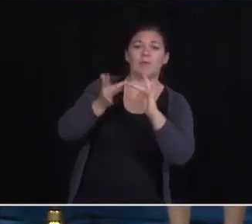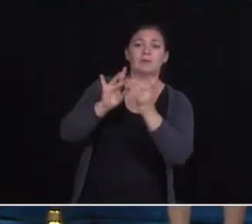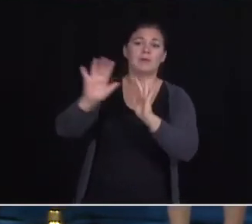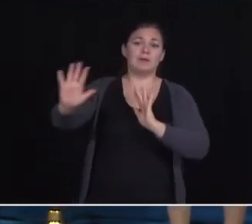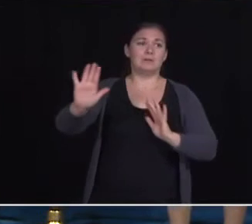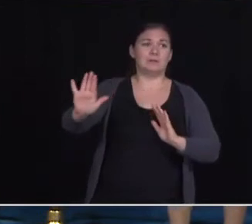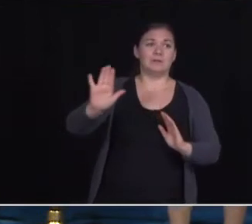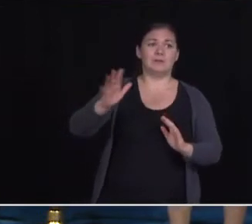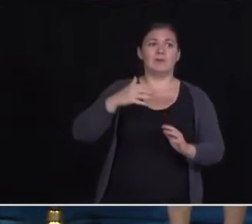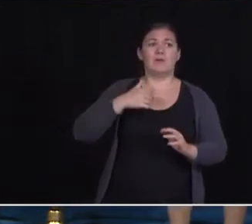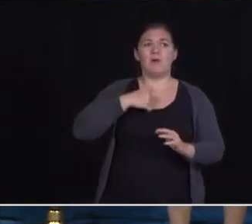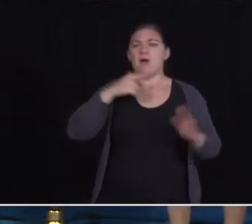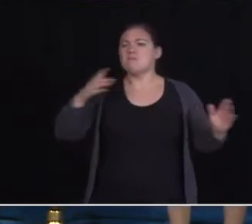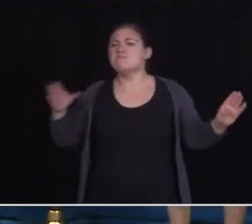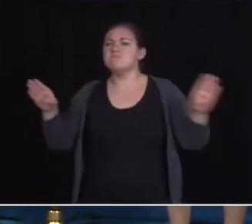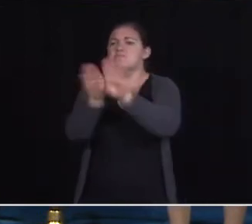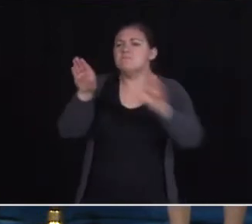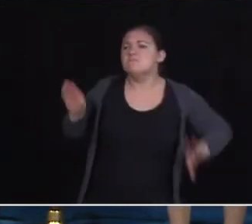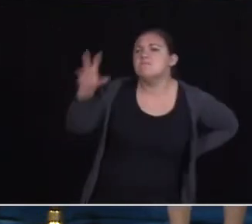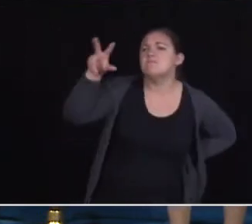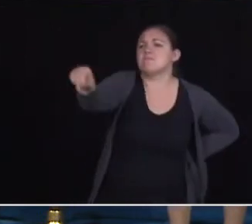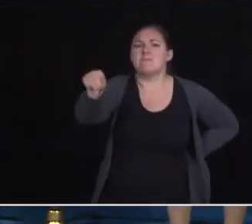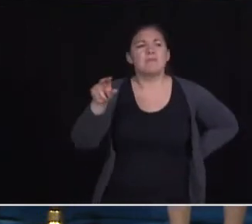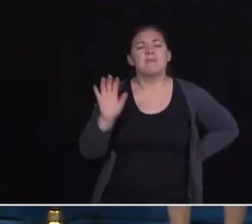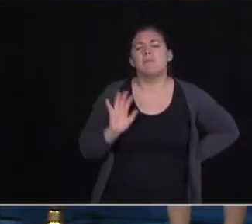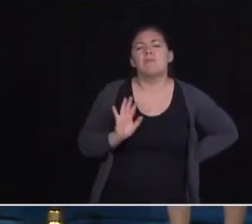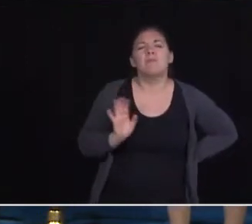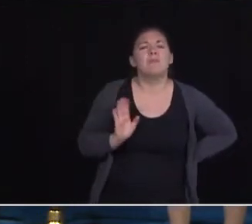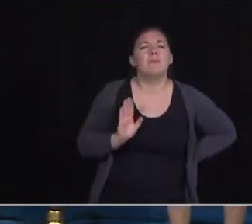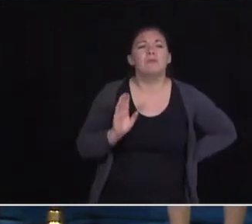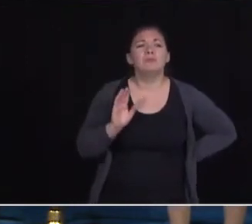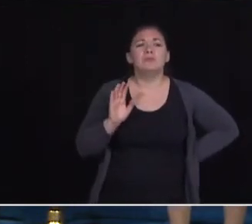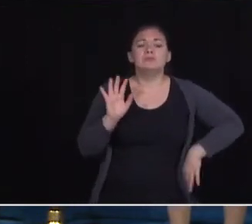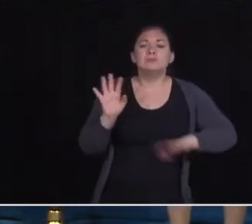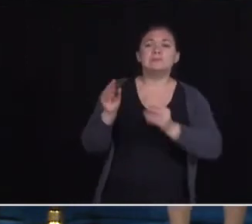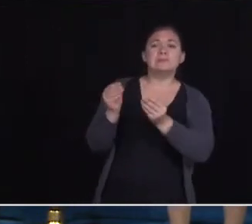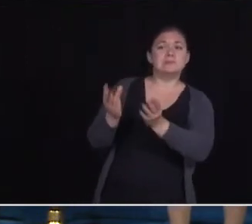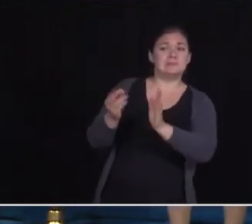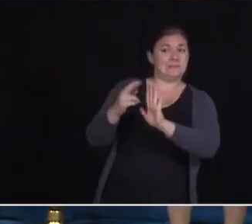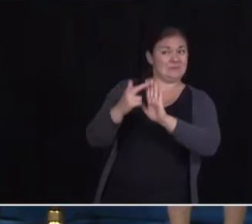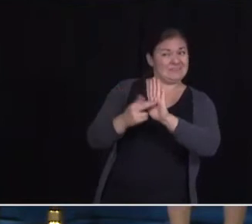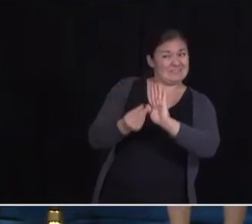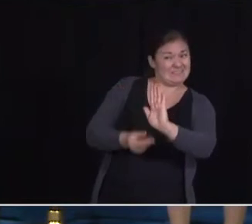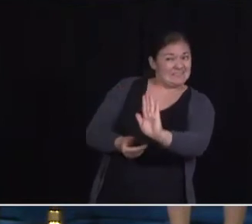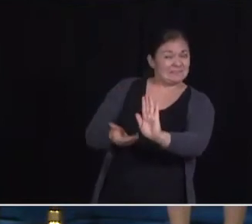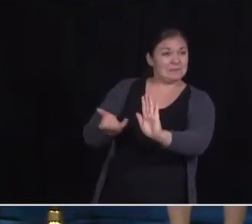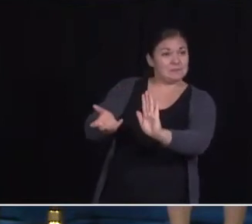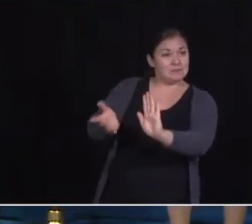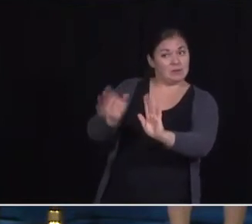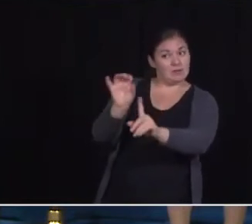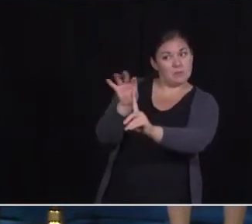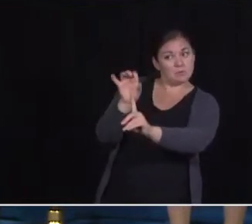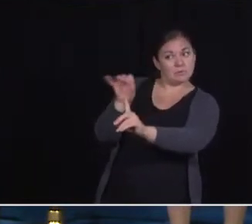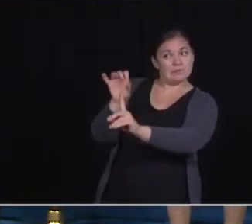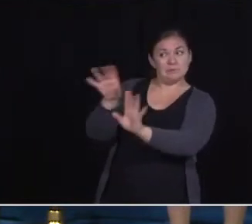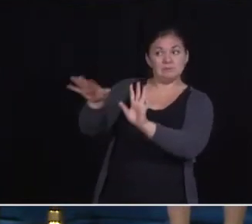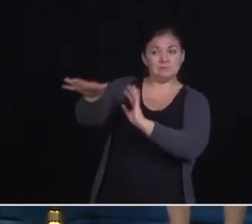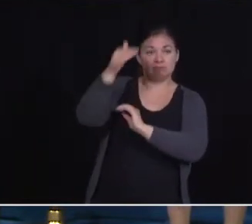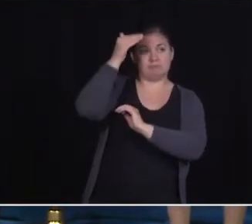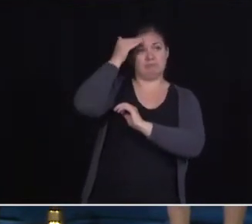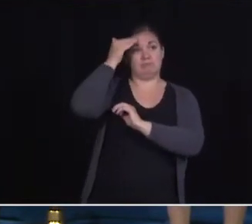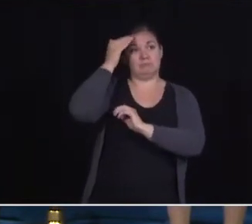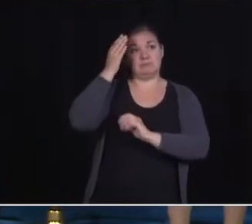we have given strong recommendations to limit and limit your exposures and to be careful except for very essential and critical components. And we know you